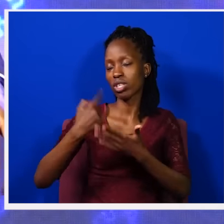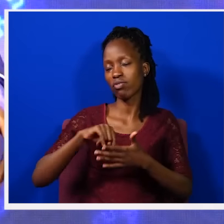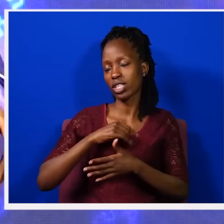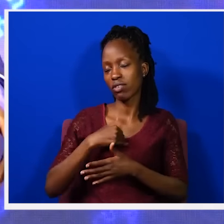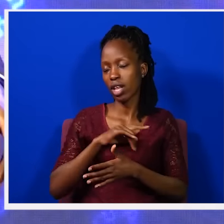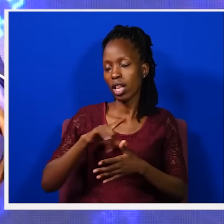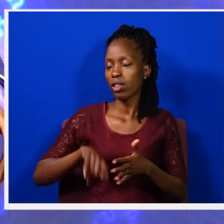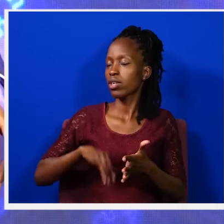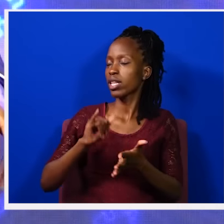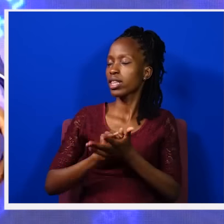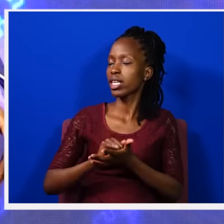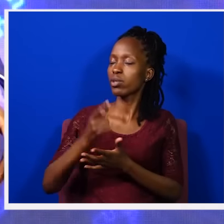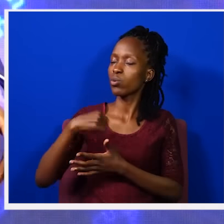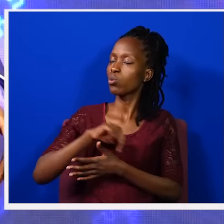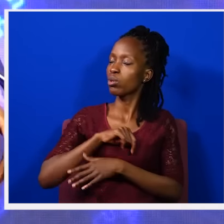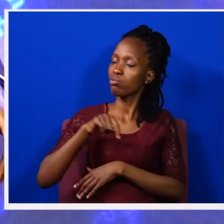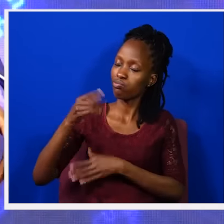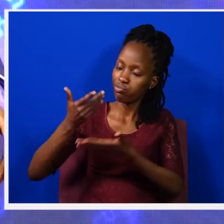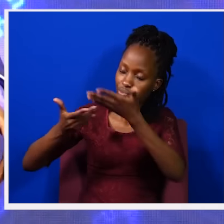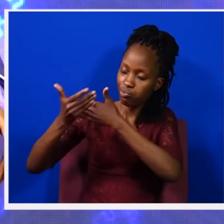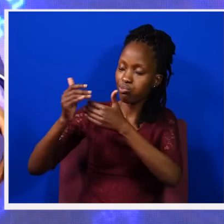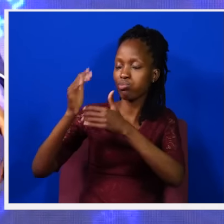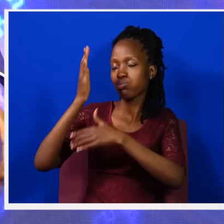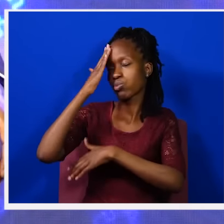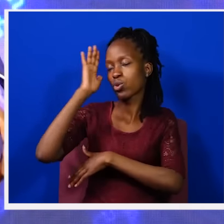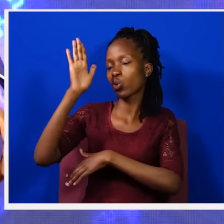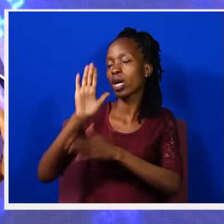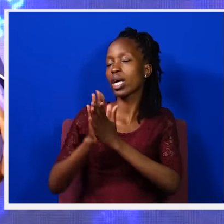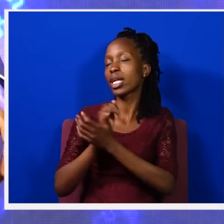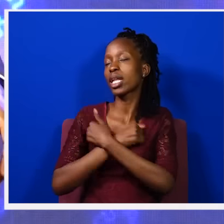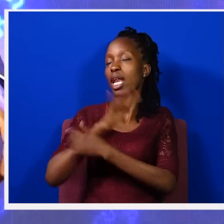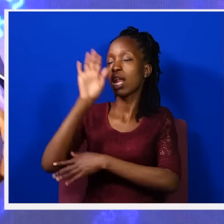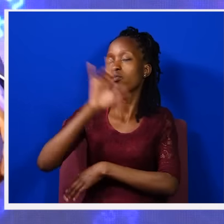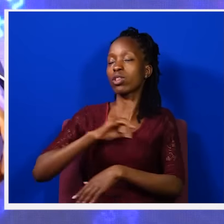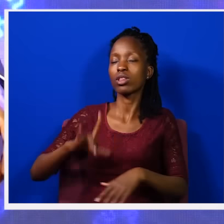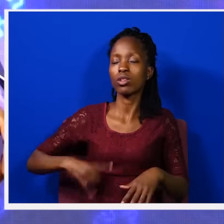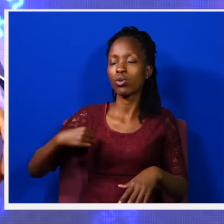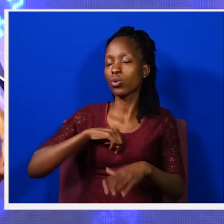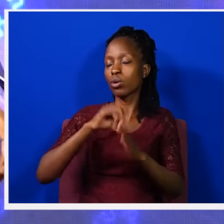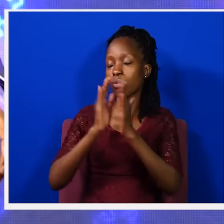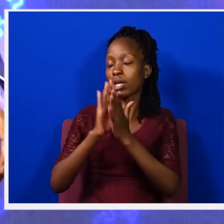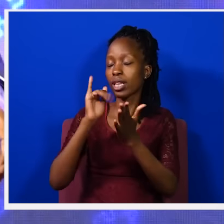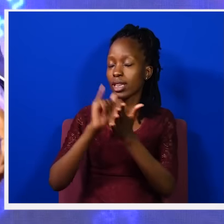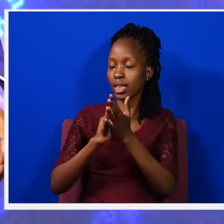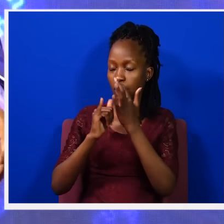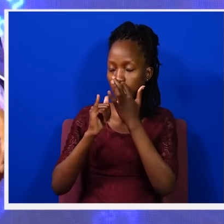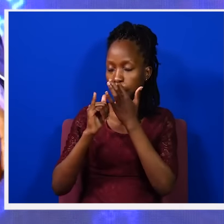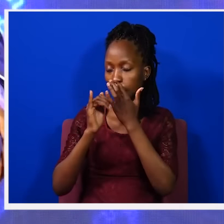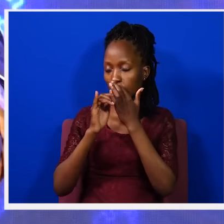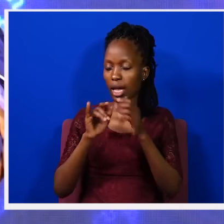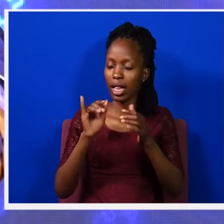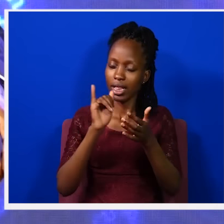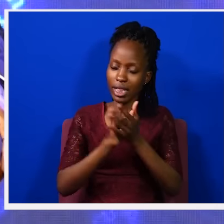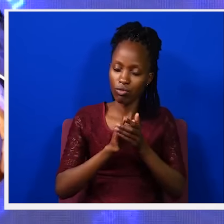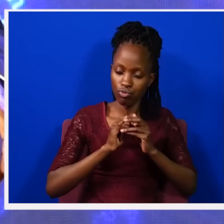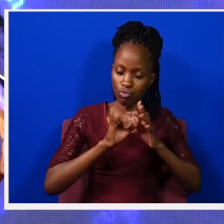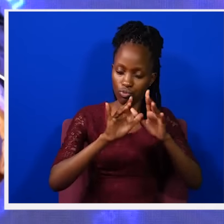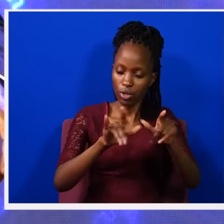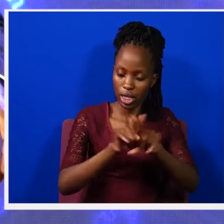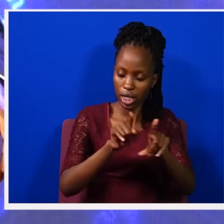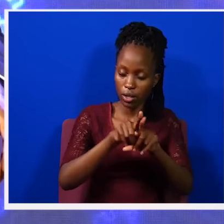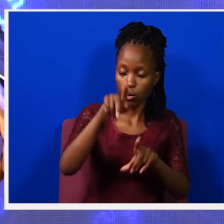we would walk with you and love you and know you. And we pray that this would be extended to the Palestinians,